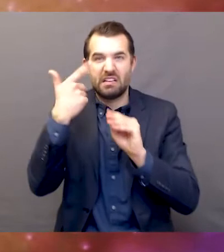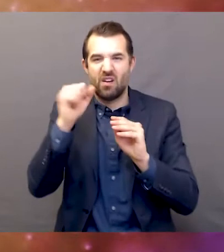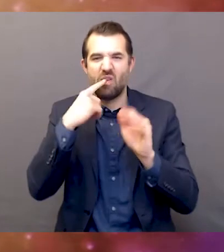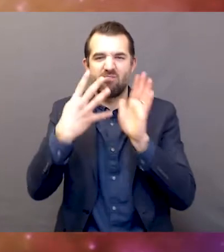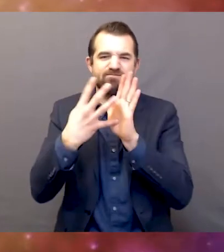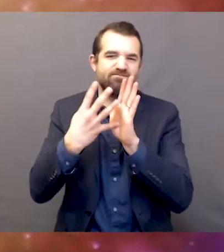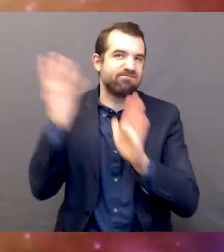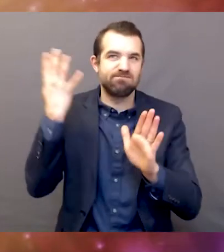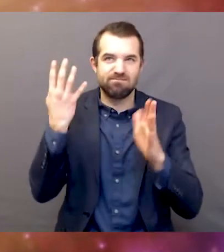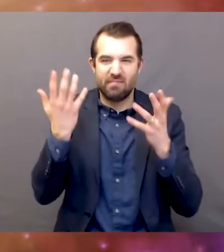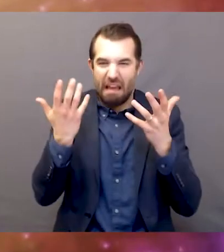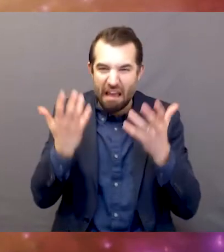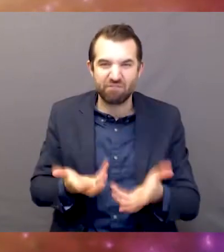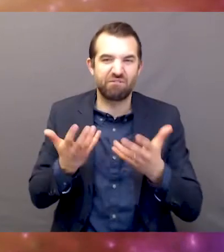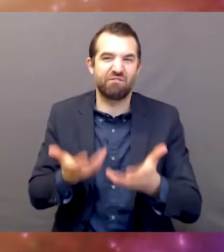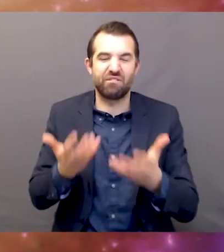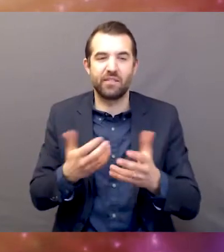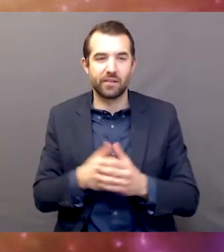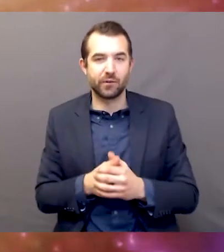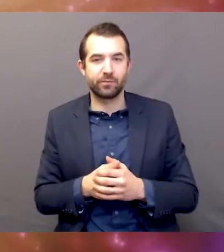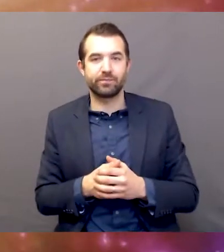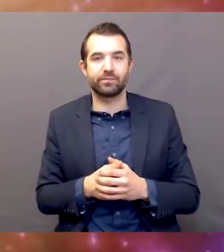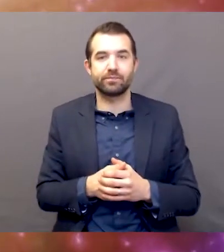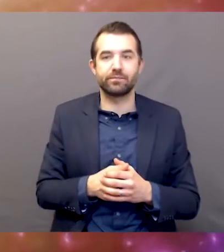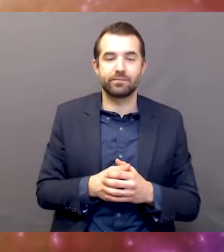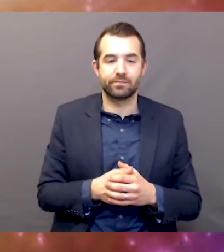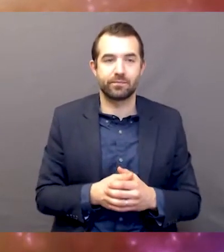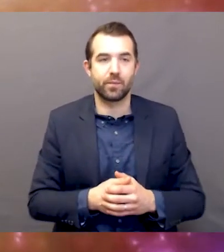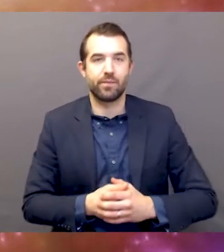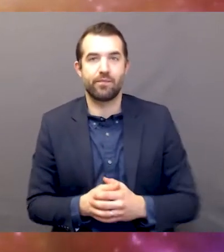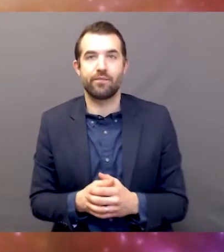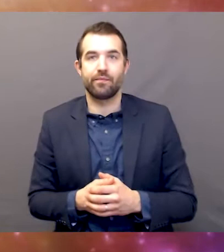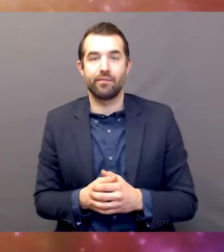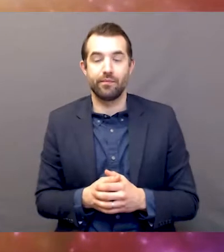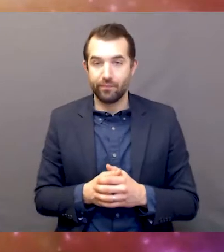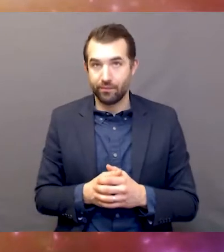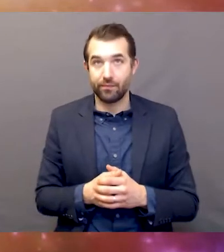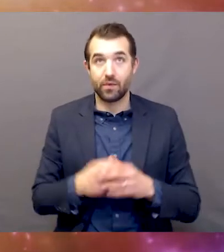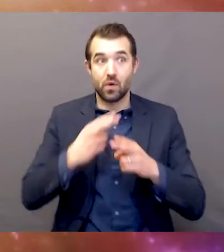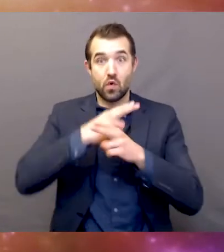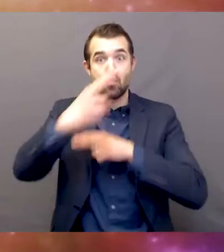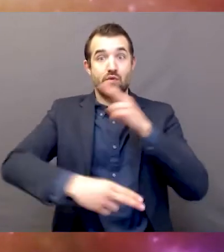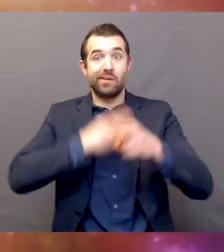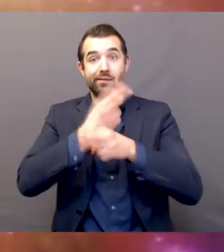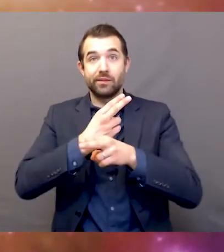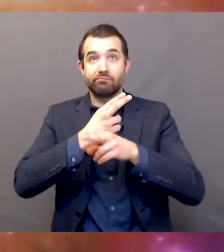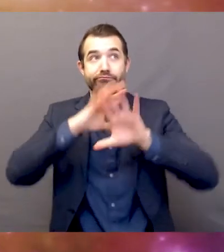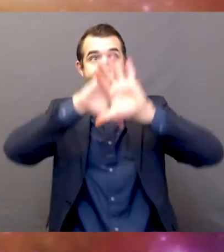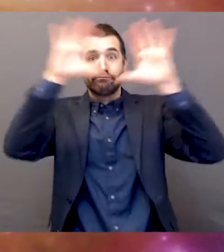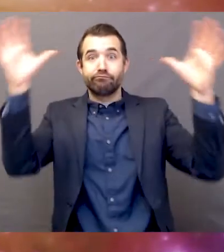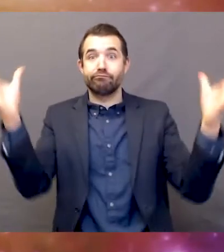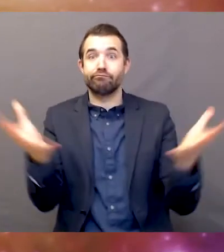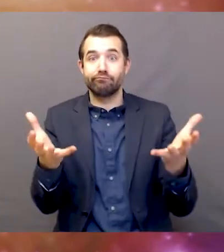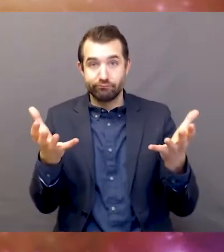X-ray astronomy is a young field. The figure shows the radiation falling from the outside of our atmosphere, from low energy radio waves on